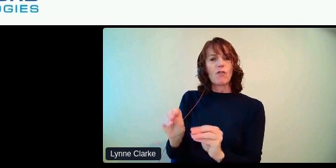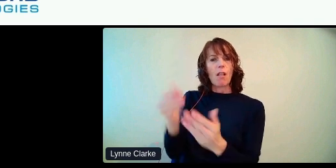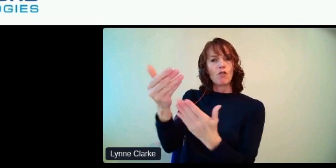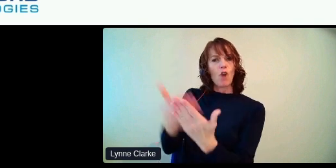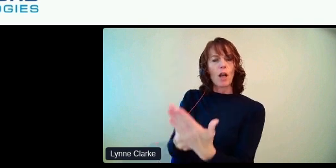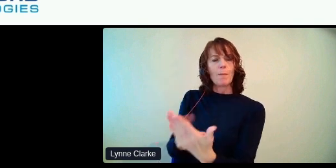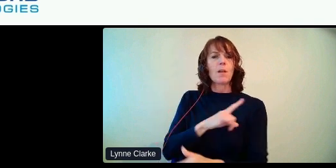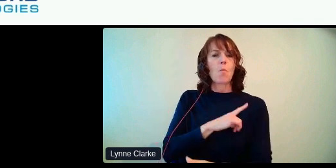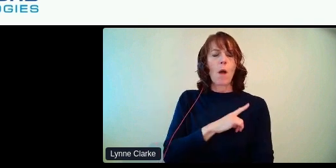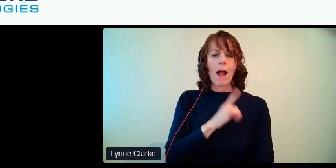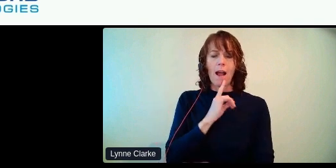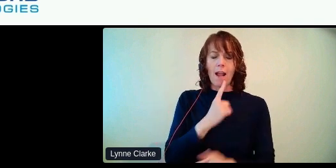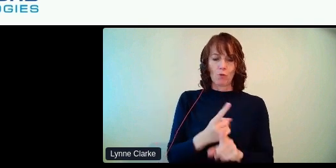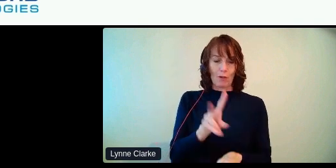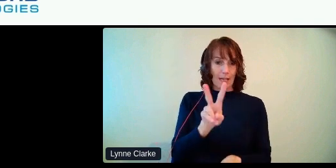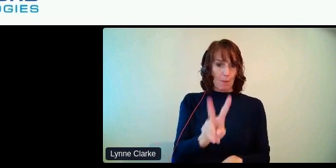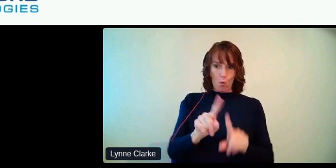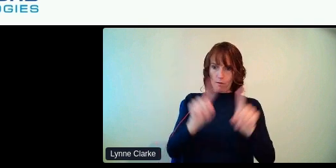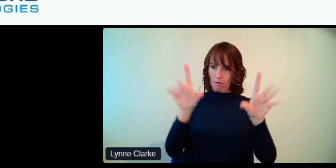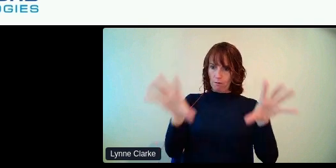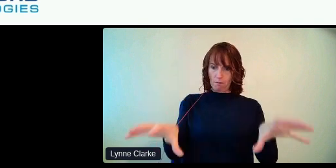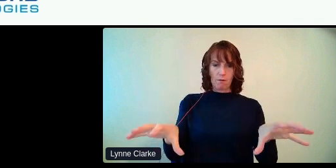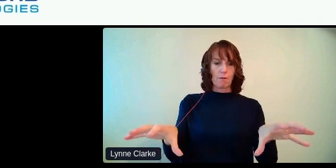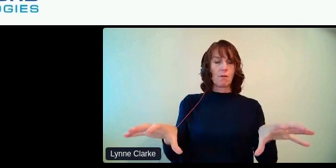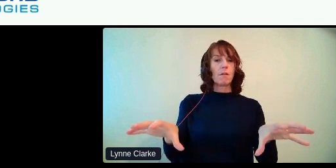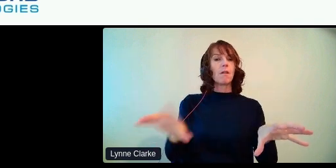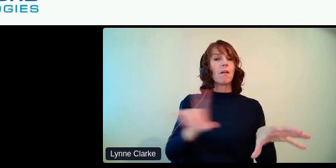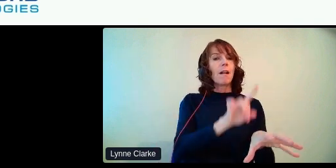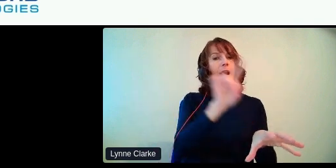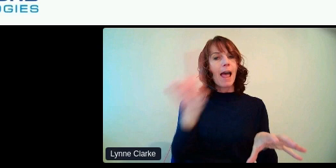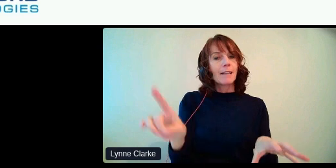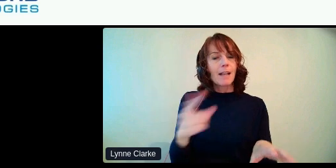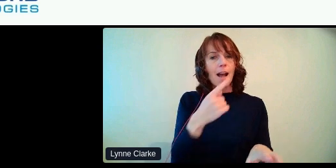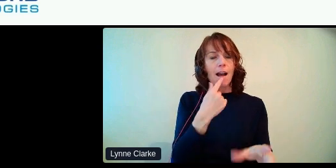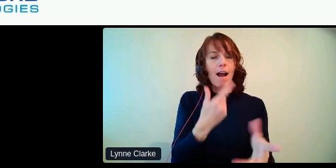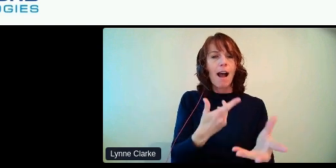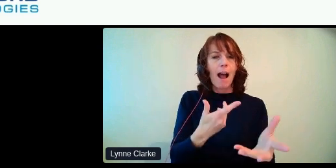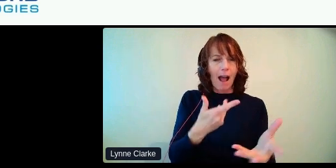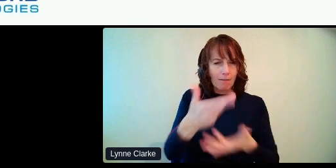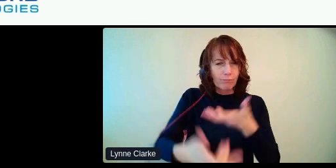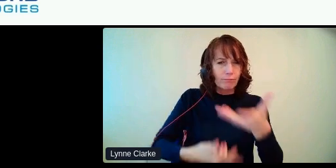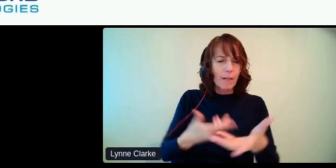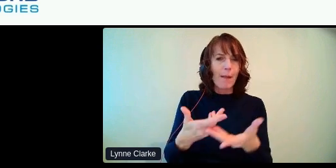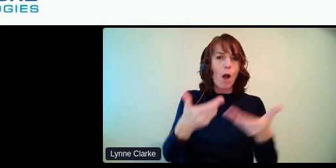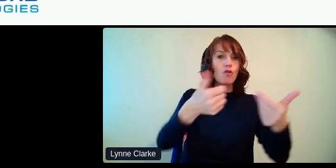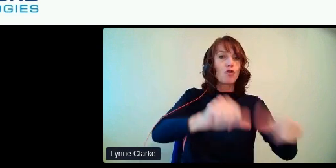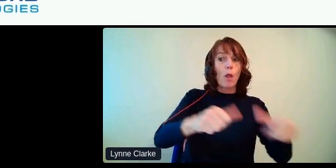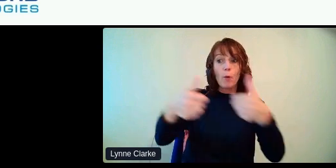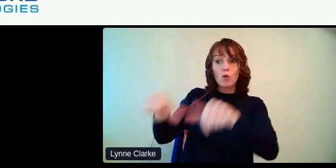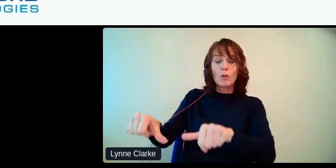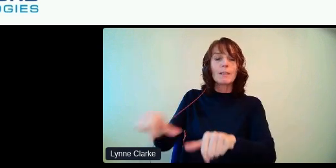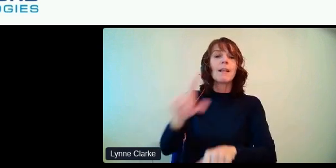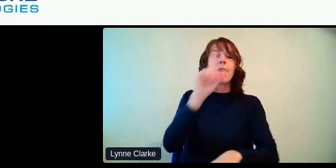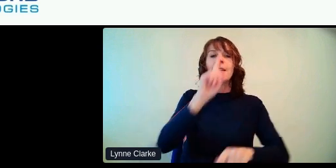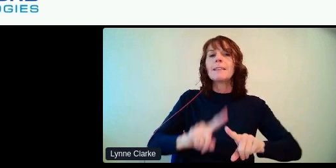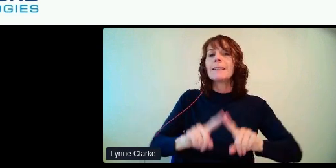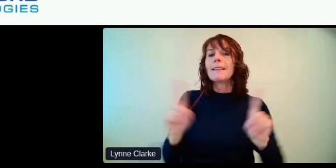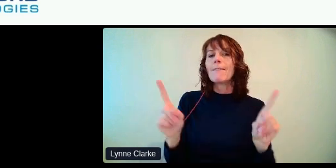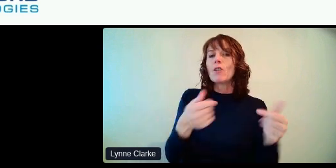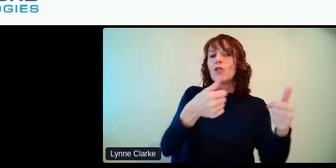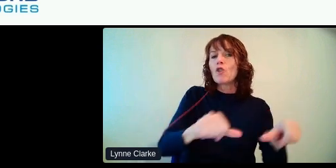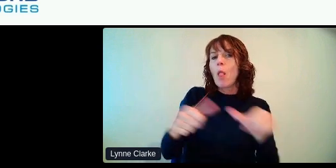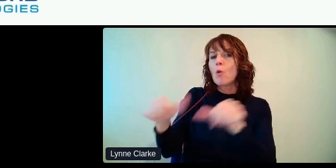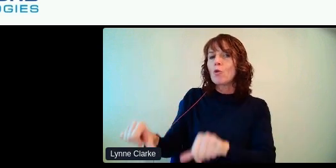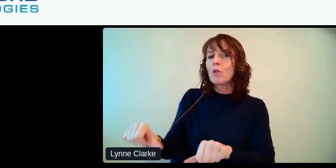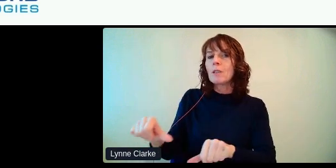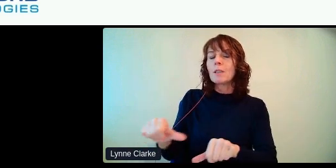I'm talking about those two is that when we come on to looking at some of the solutions, there are different solutions depending on whether we're talking